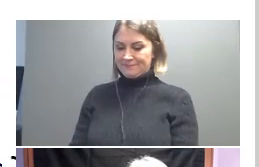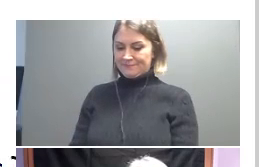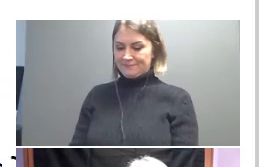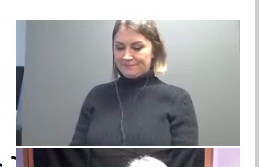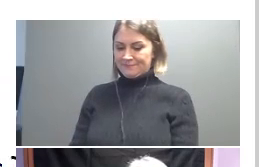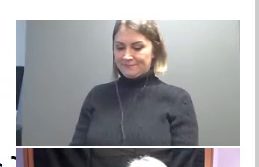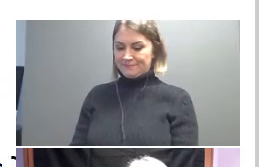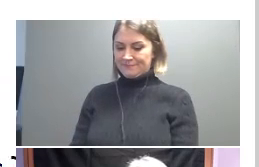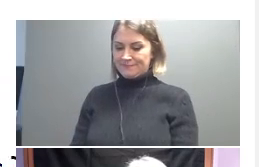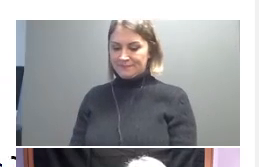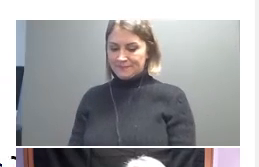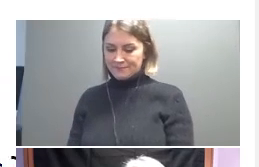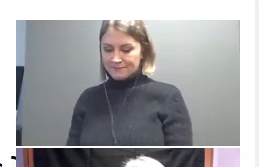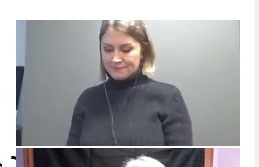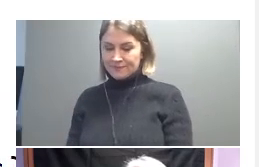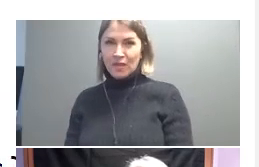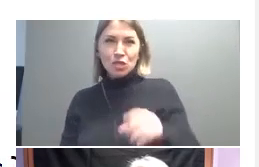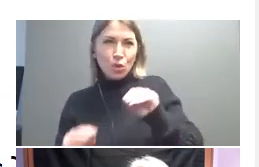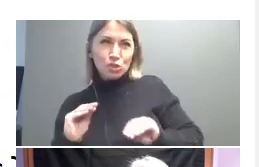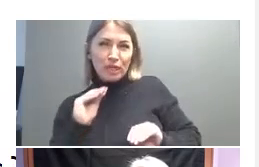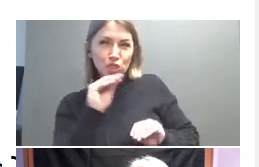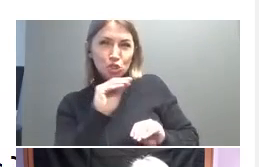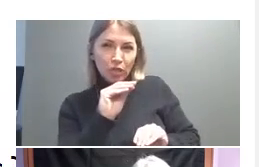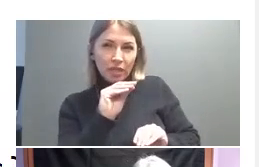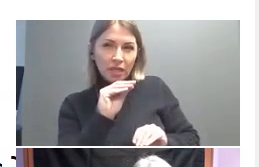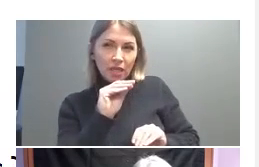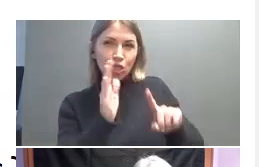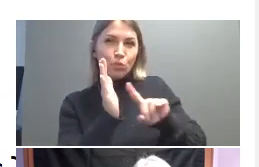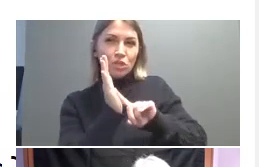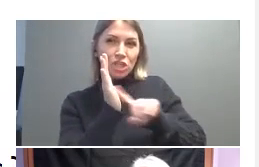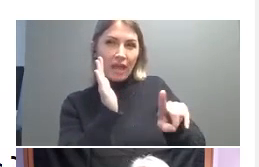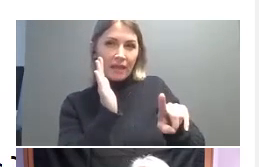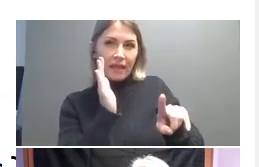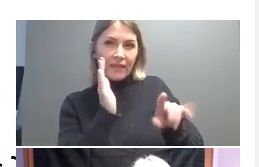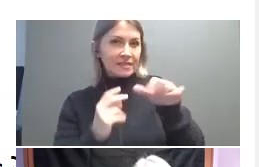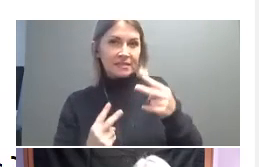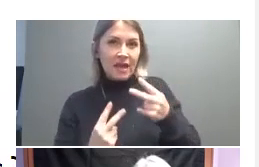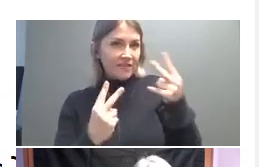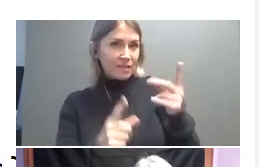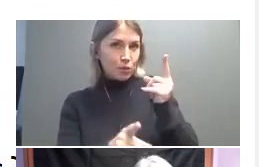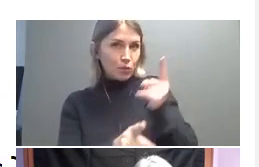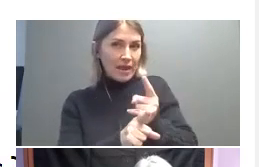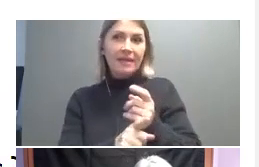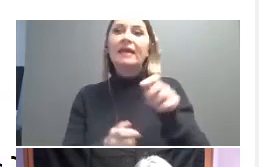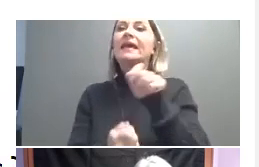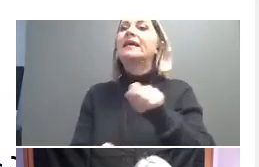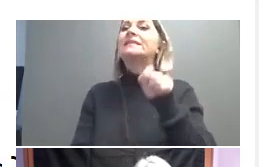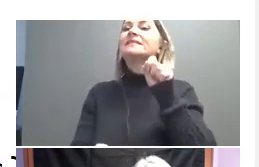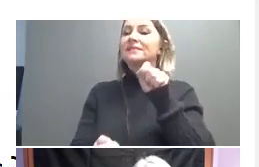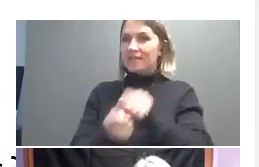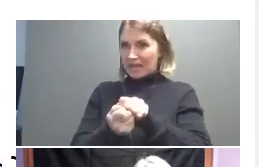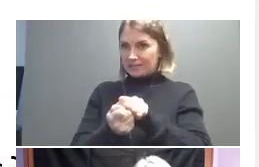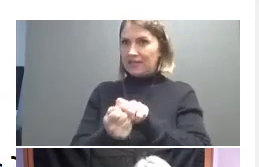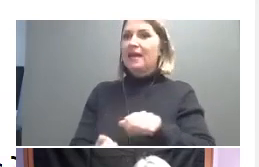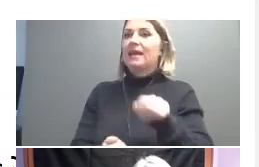To insert something in the priority queue, you check that that node has not yet been visited, correct? Exactly. So we